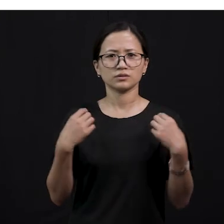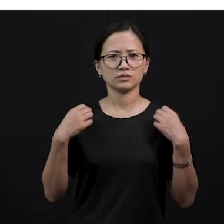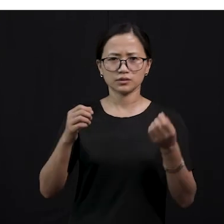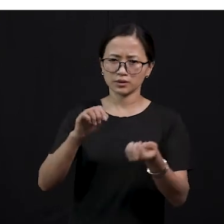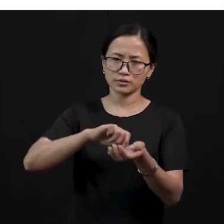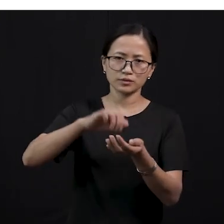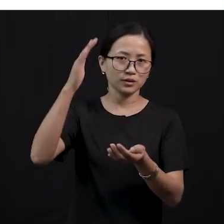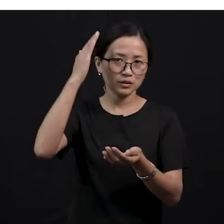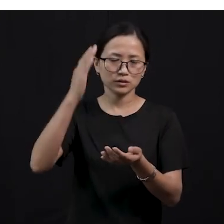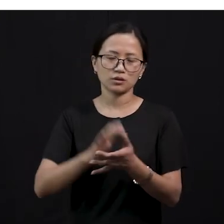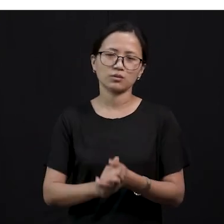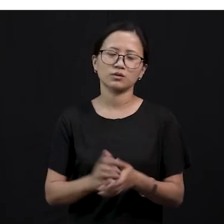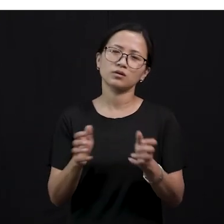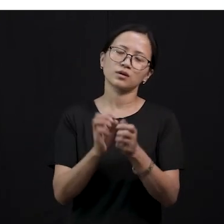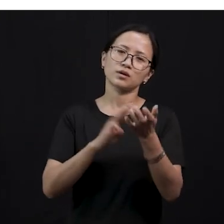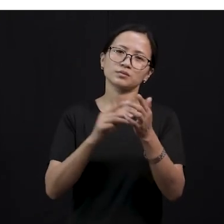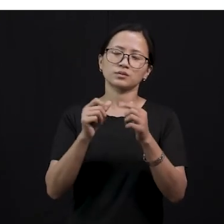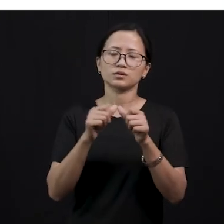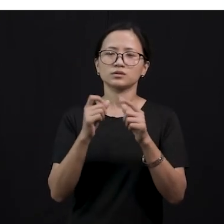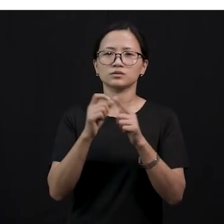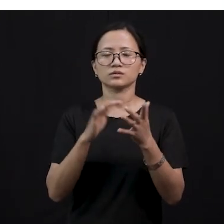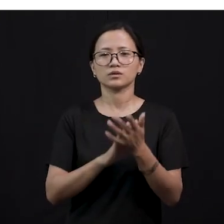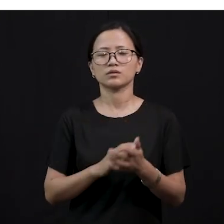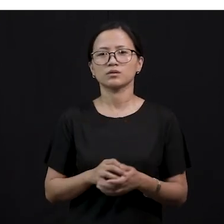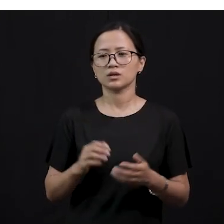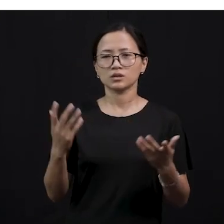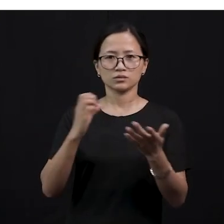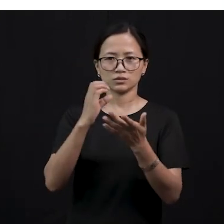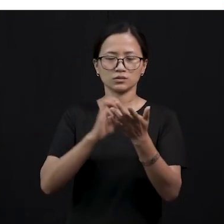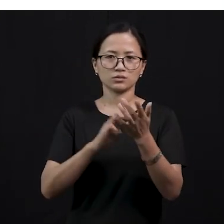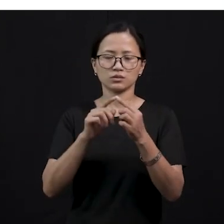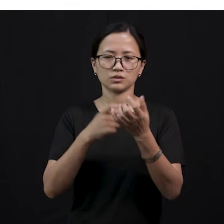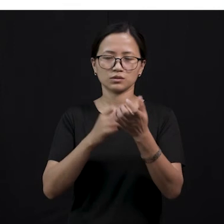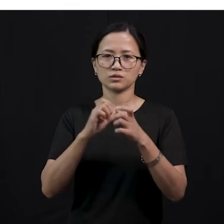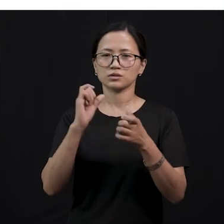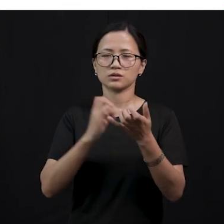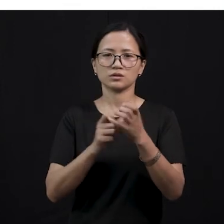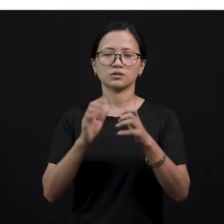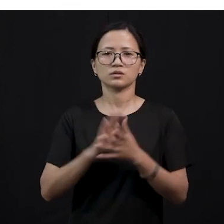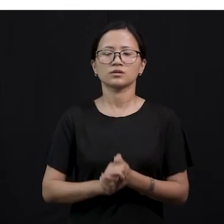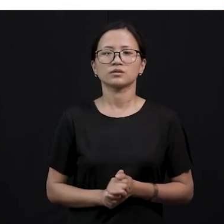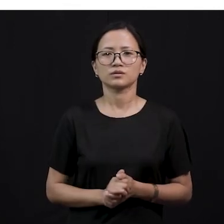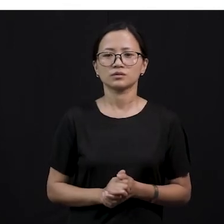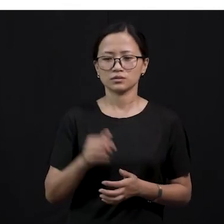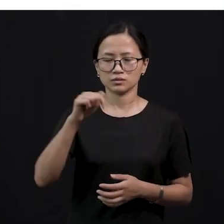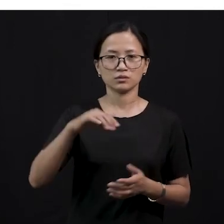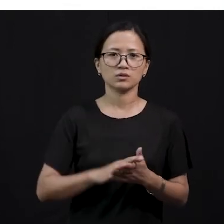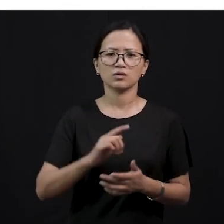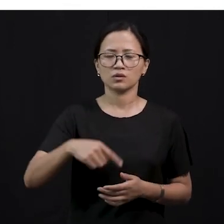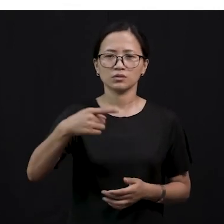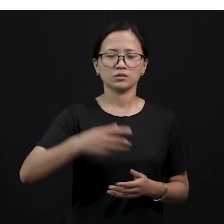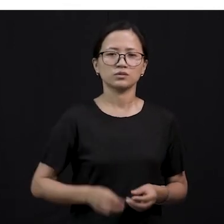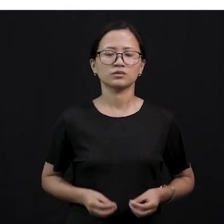you want to sell your magazine. All of these are known as commercial advertising because these advertisements will